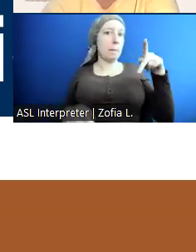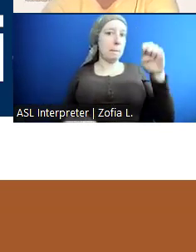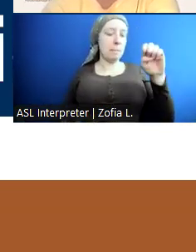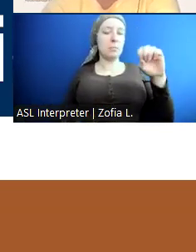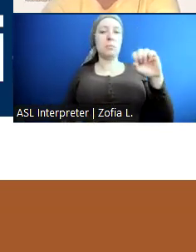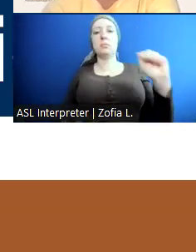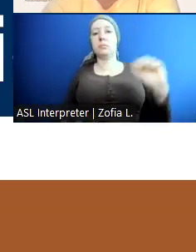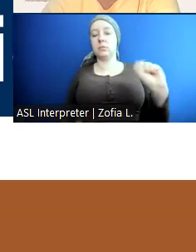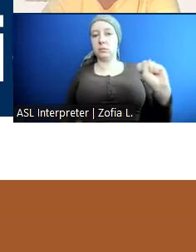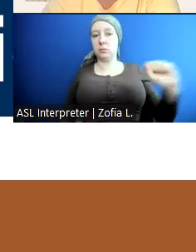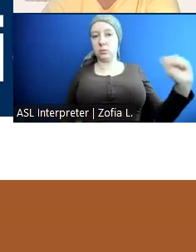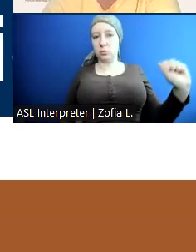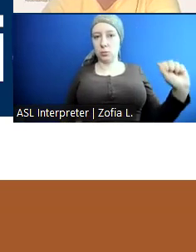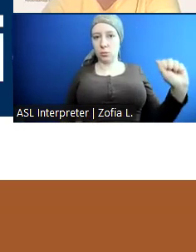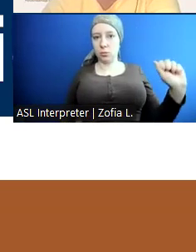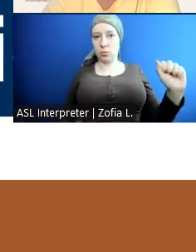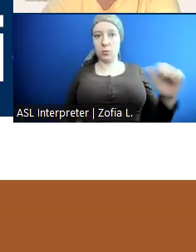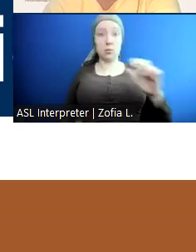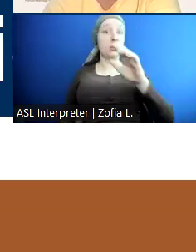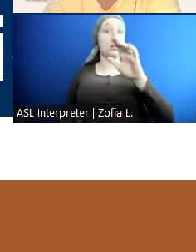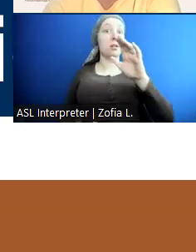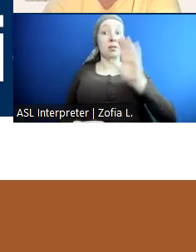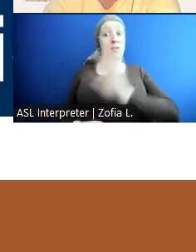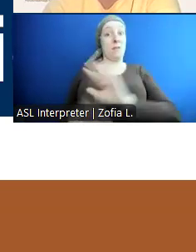assault, and that particular family